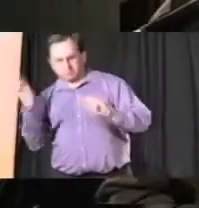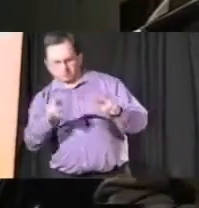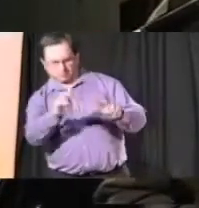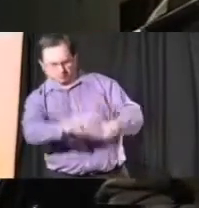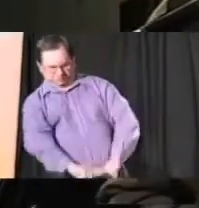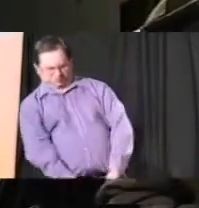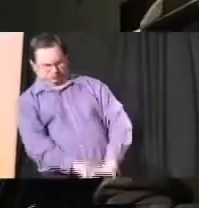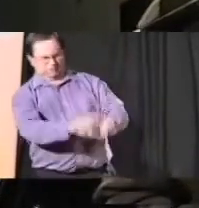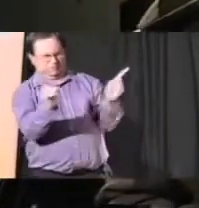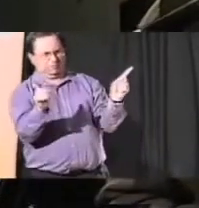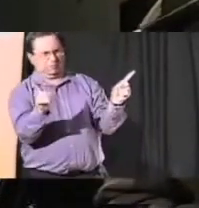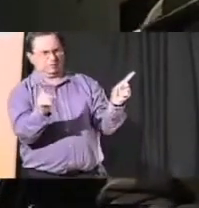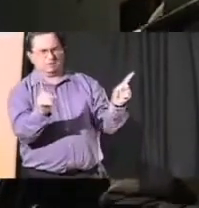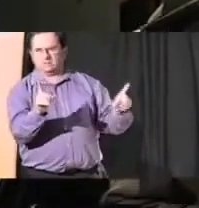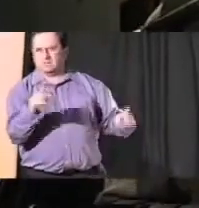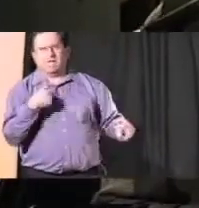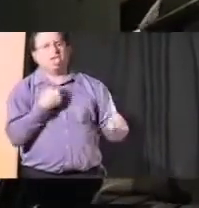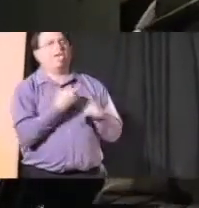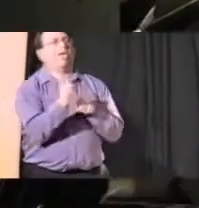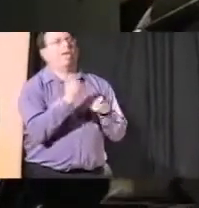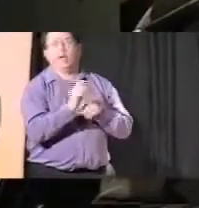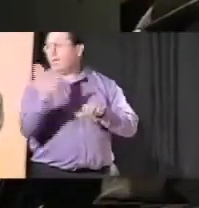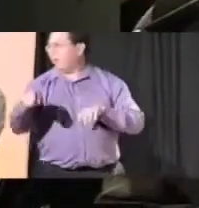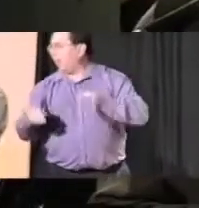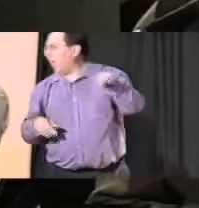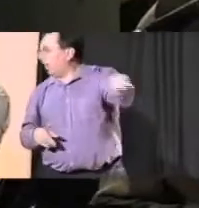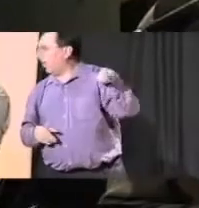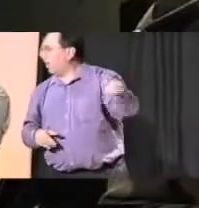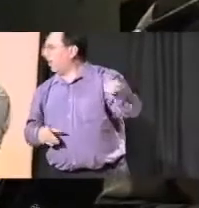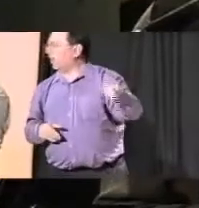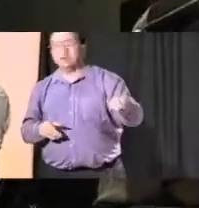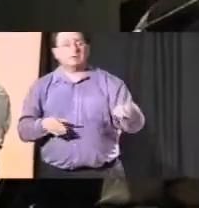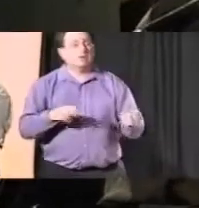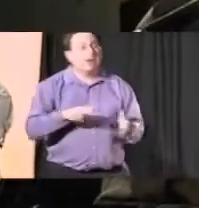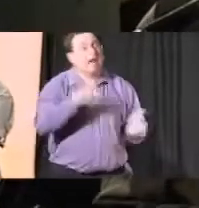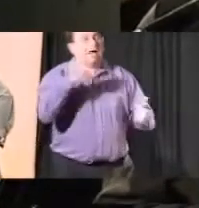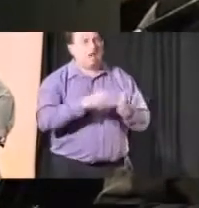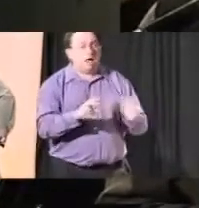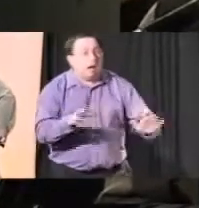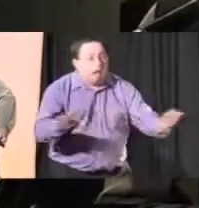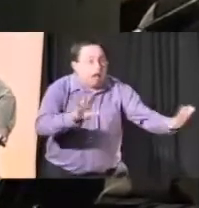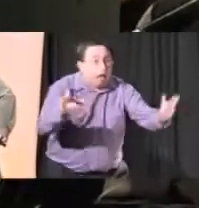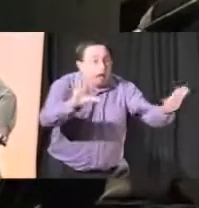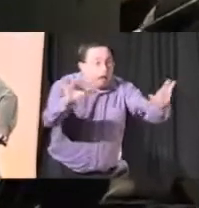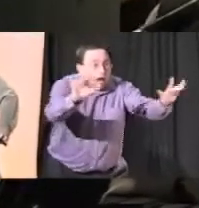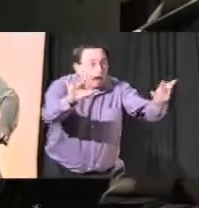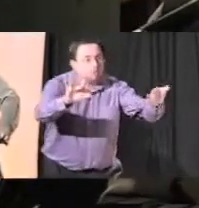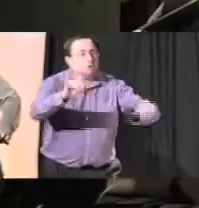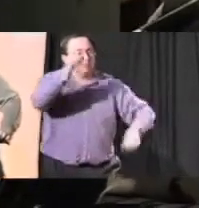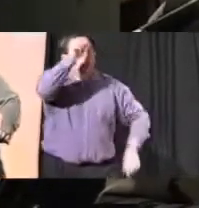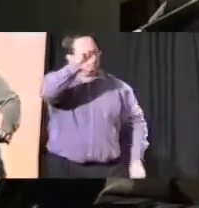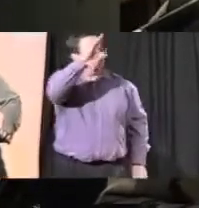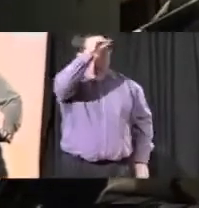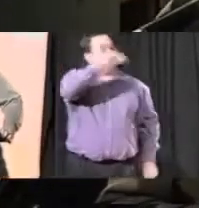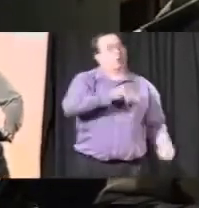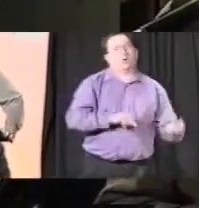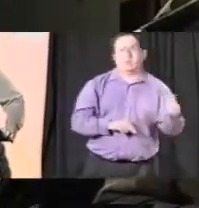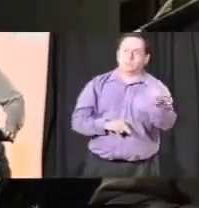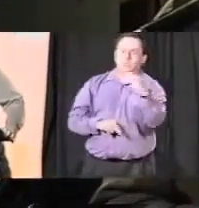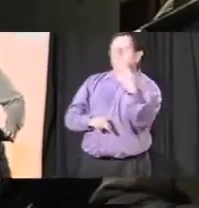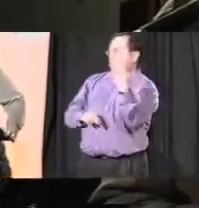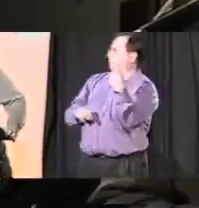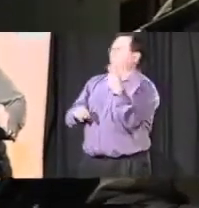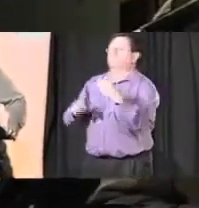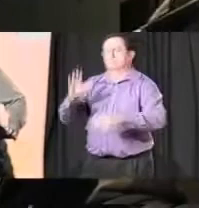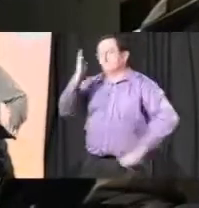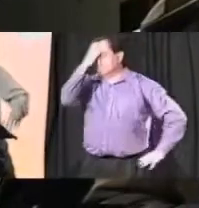differences and they sort of snicker or point or jump or look a little scared across the street, he'll sort of look at me and he'll slap and shake